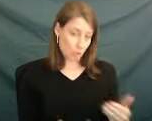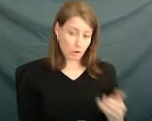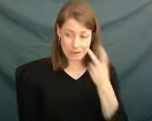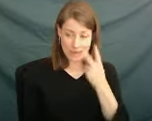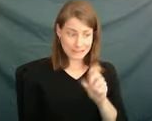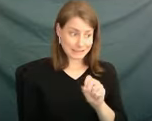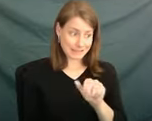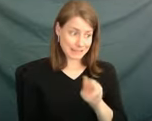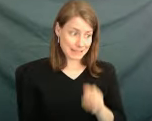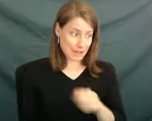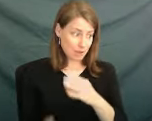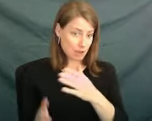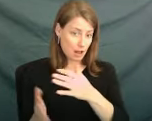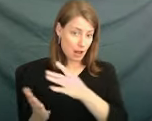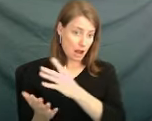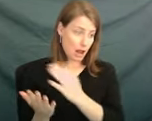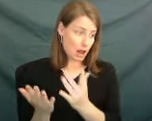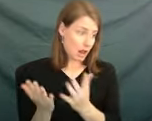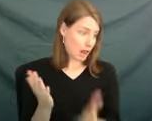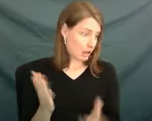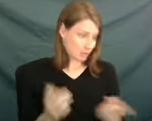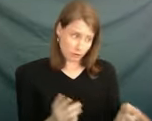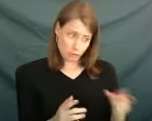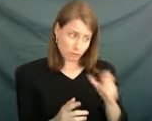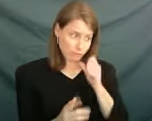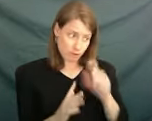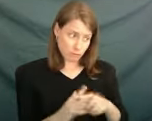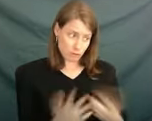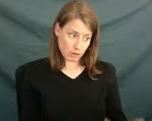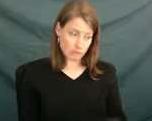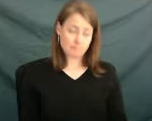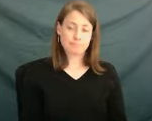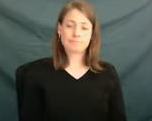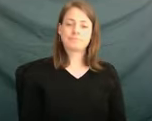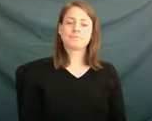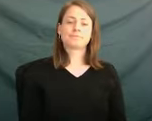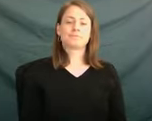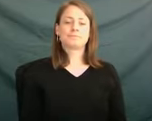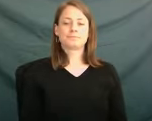trying to is just try and turn up the volume. And I think